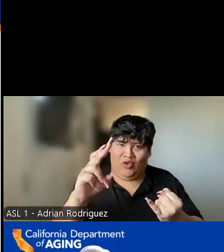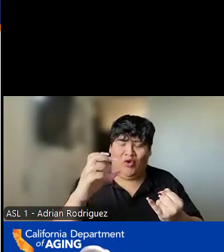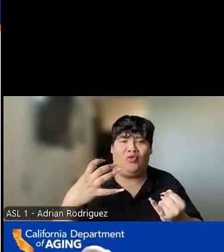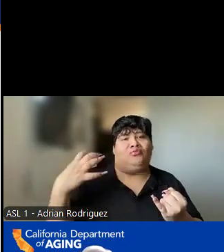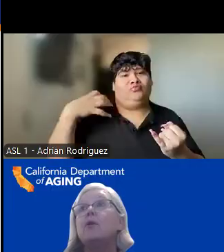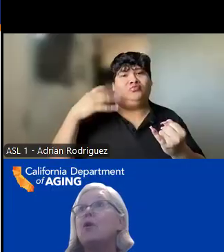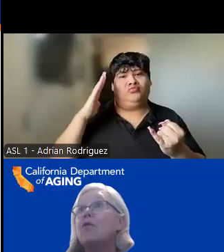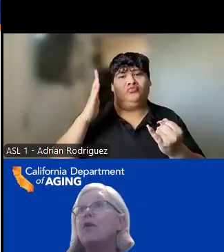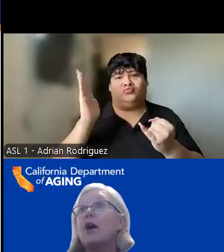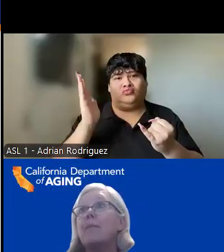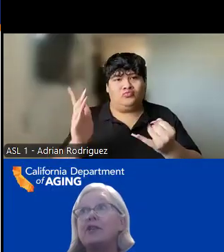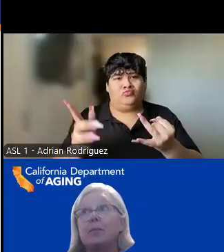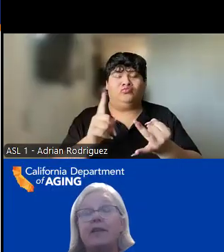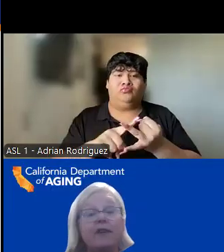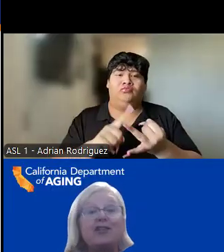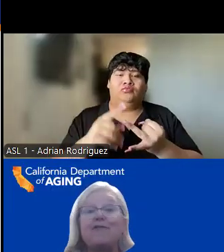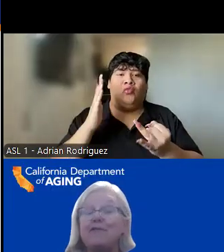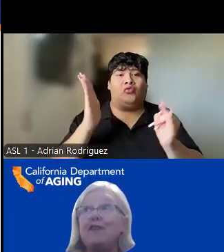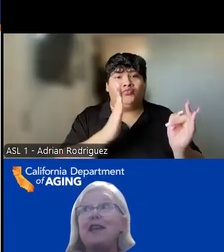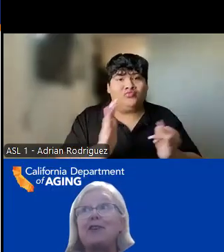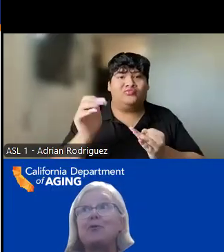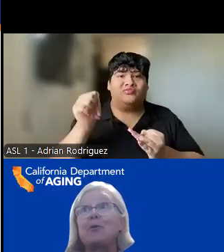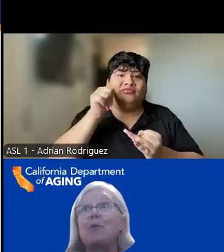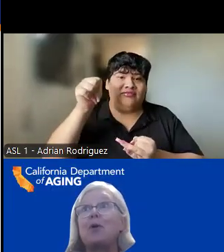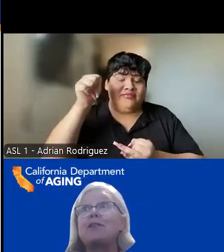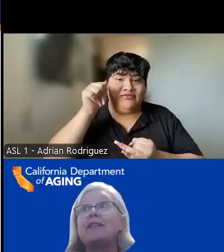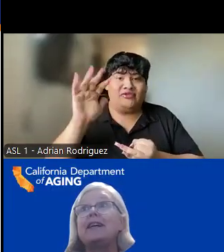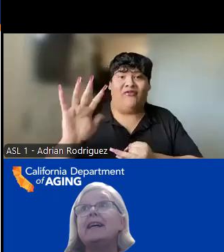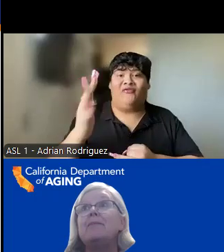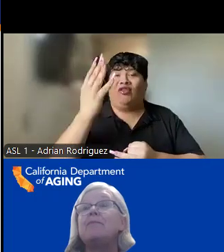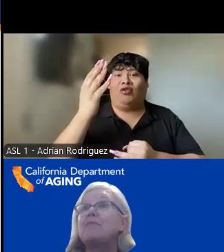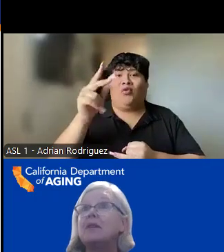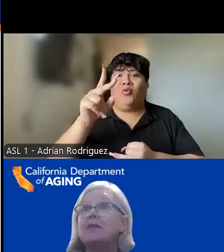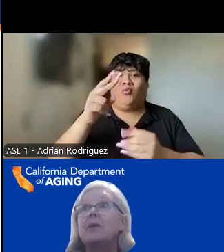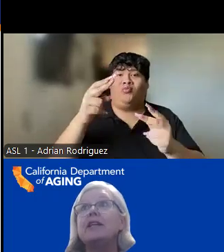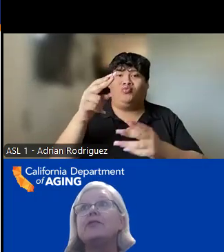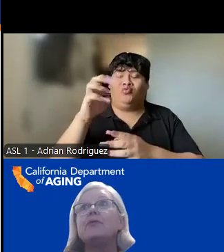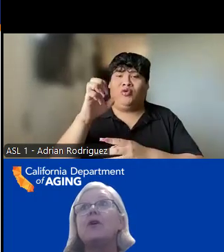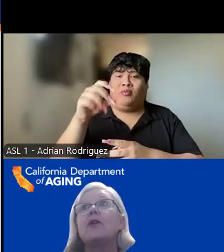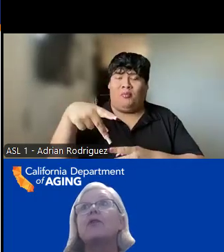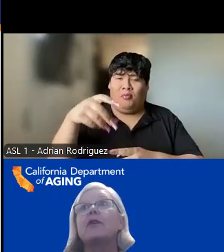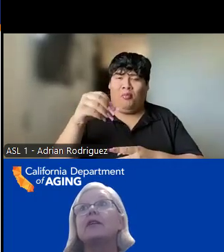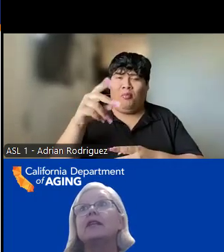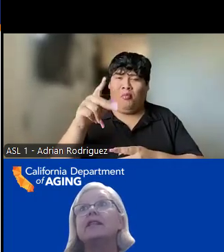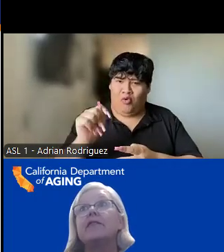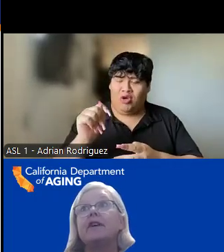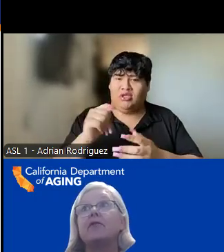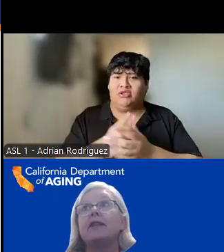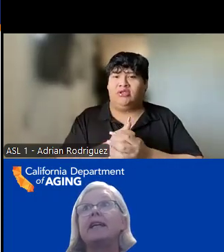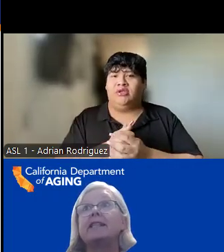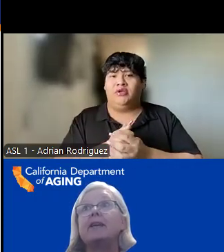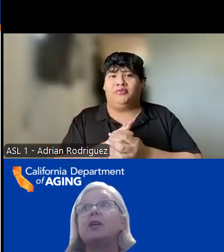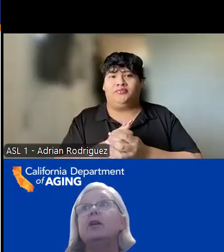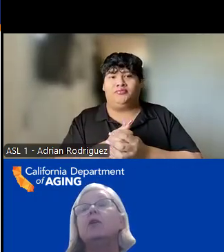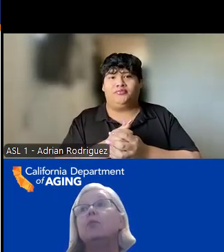will go over our Master Plan for Aging 5th annual report, going into our current state and